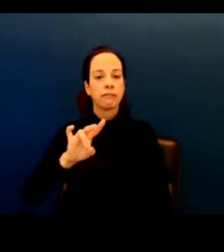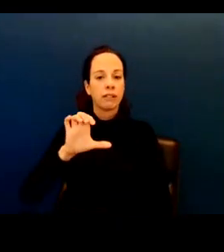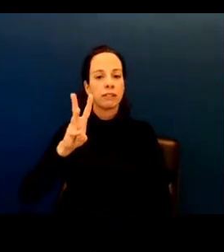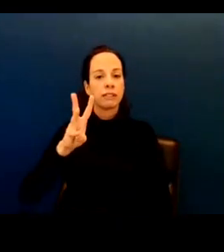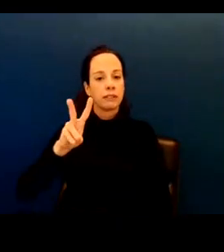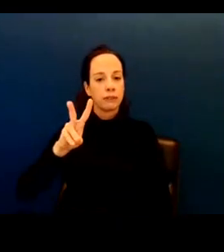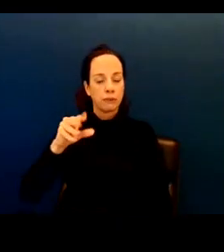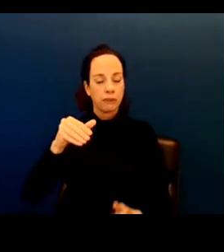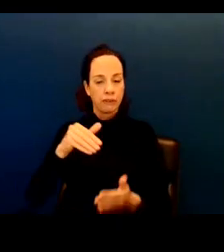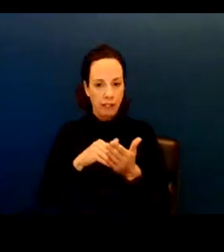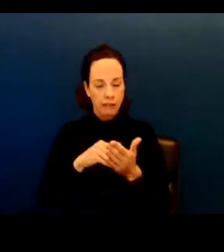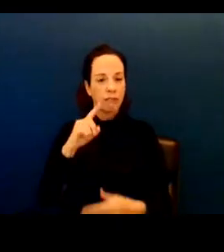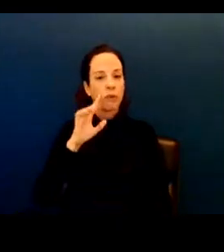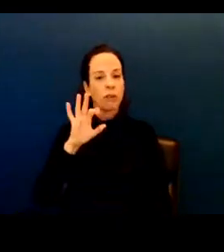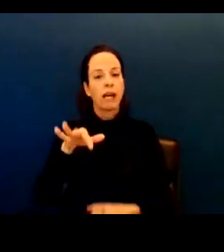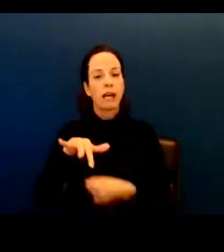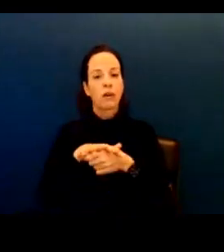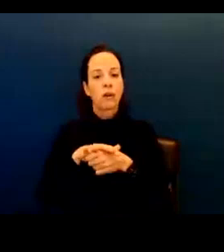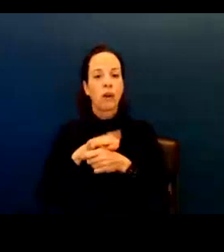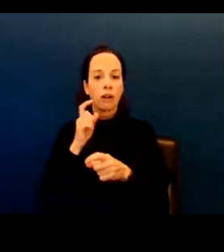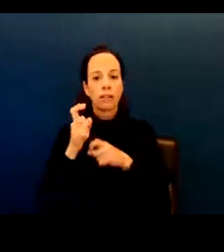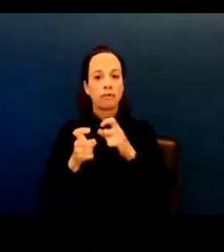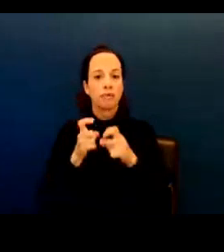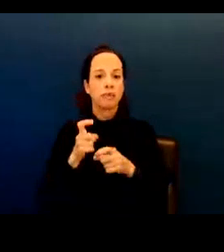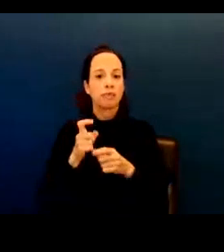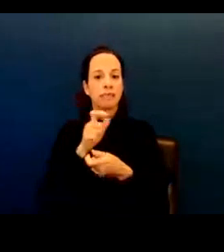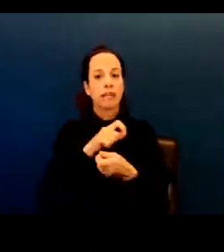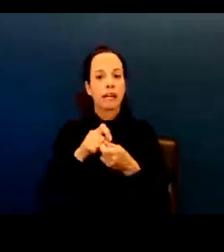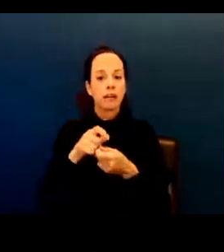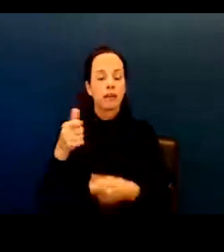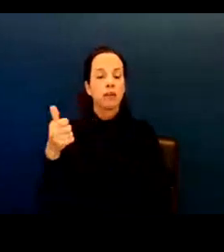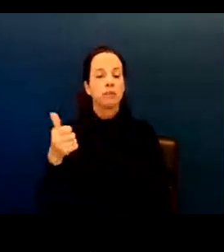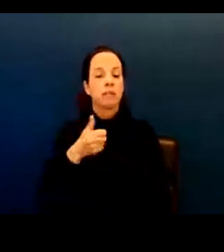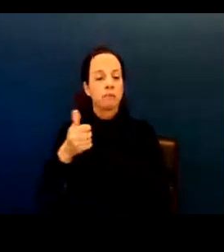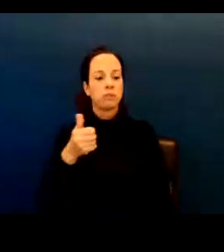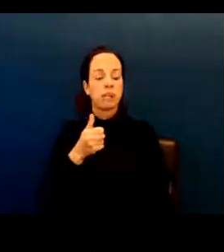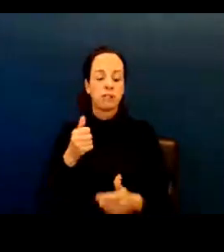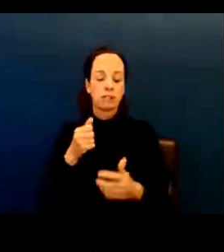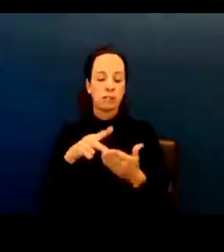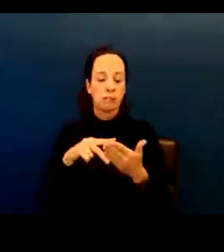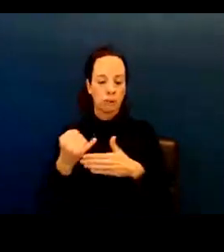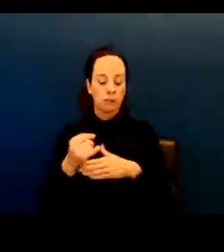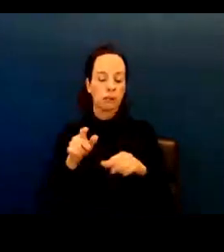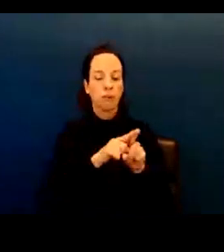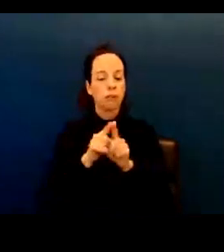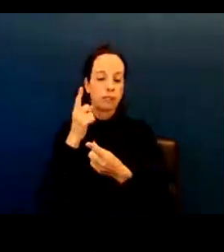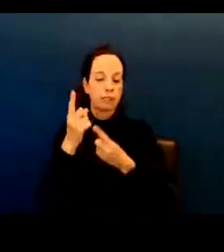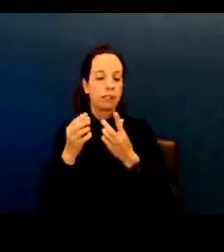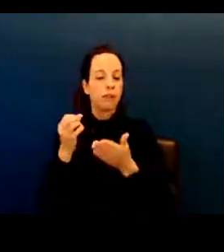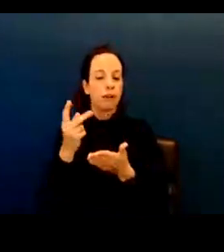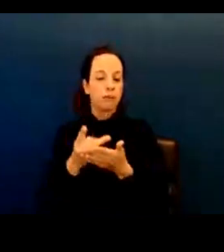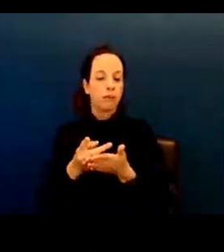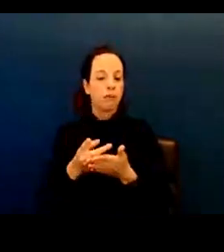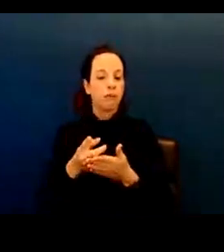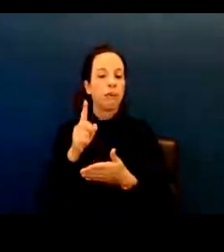$7,762,000 for 9 locally administered active transportation program projects, as well as to consider approval to